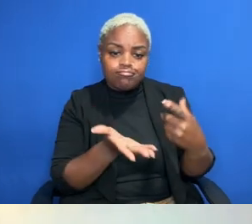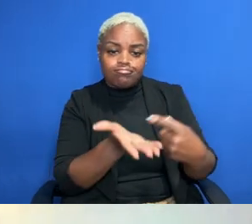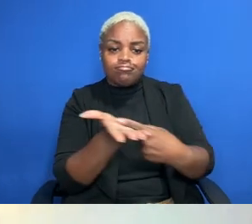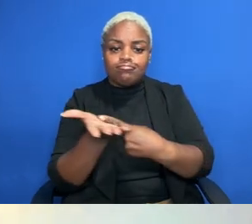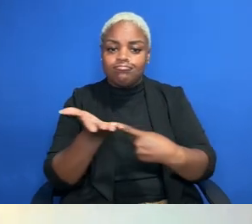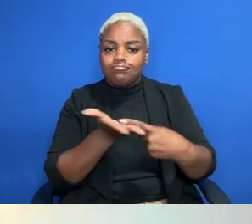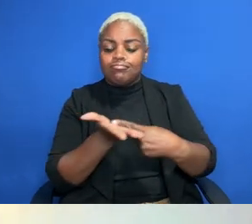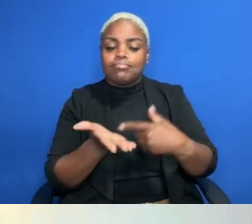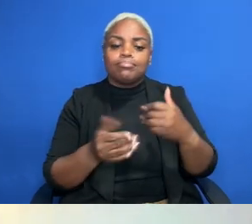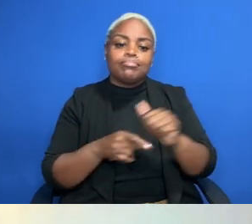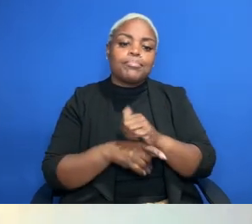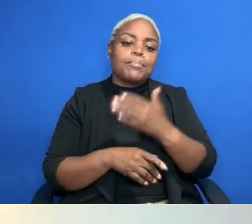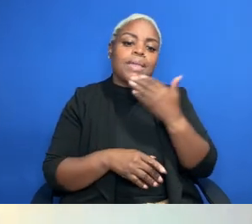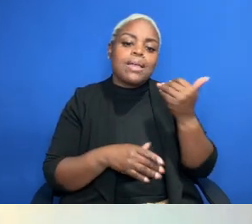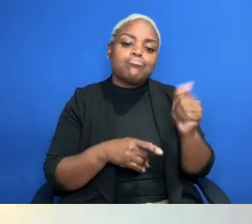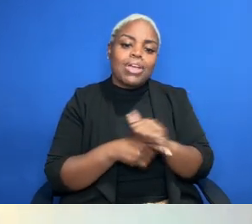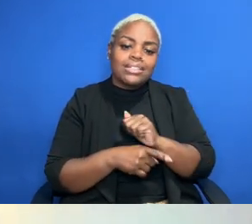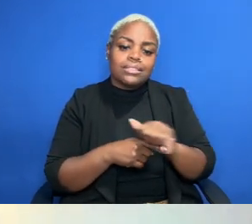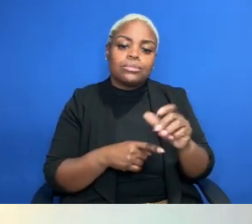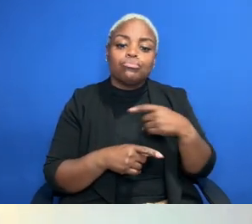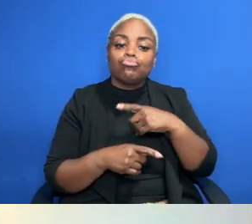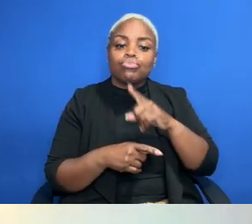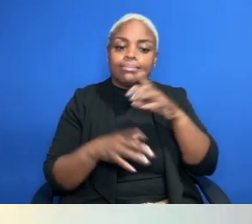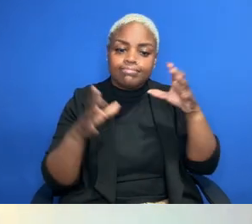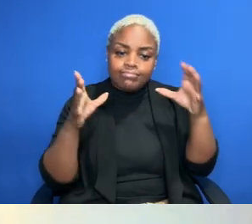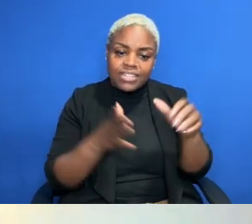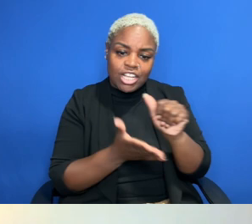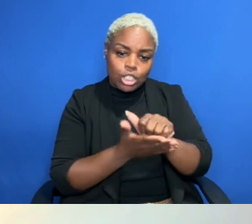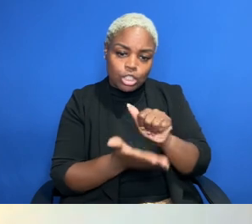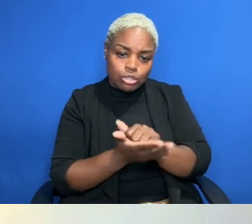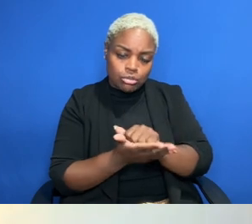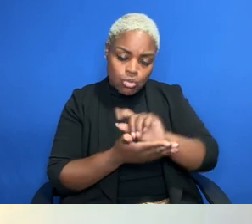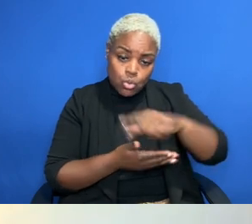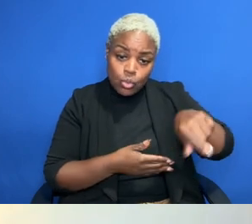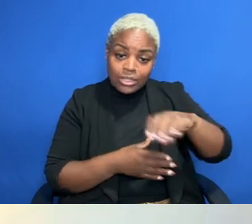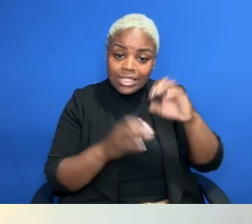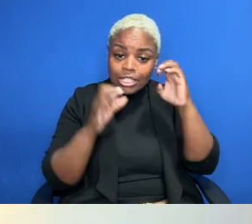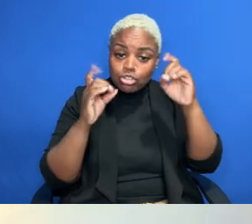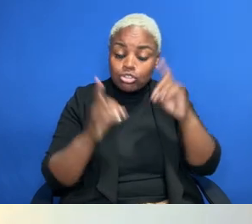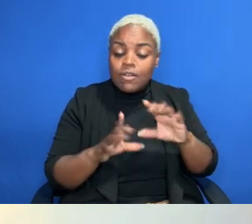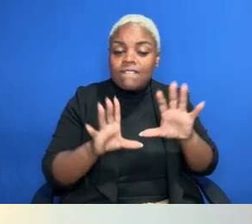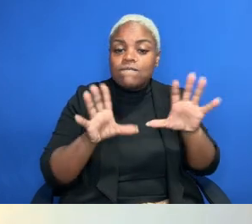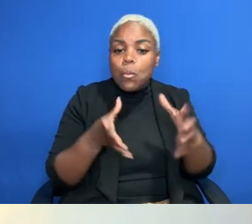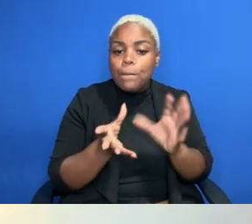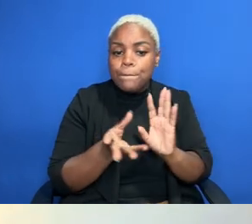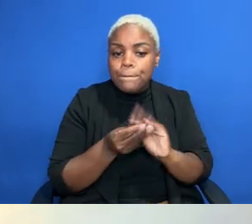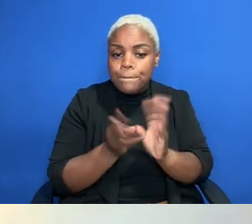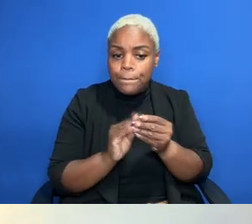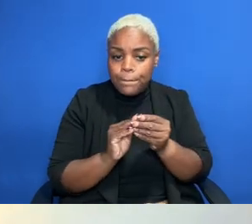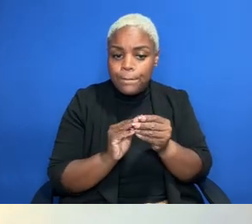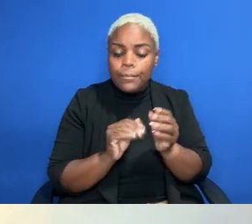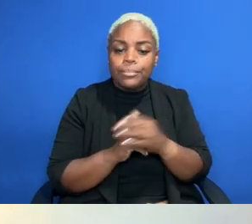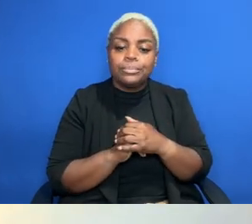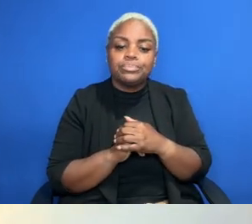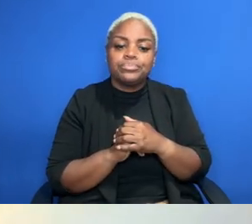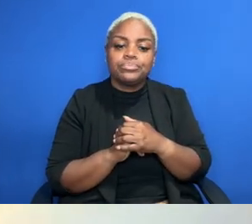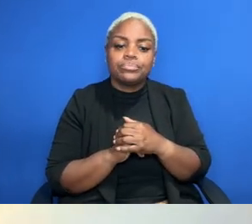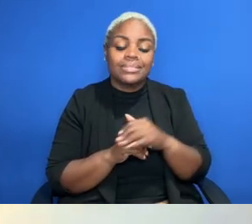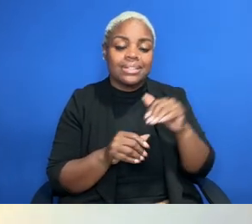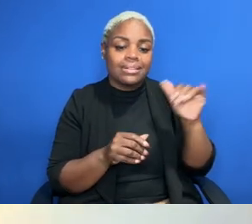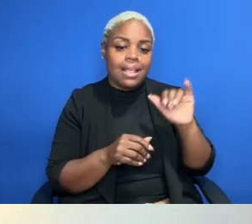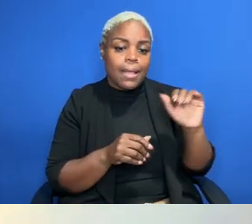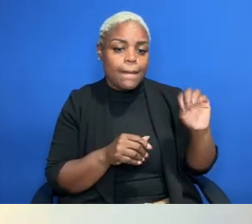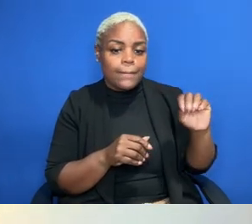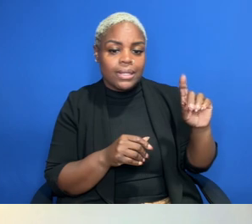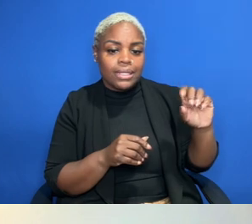come together to share best practices. So this should really be on the agenda of those, you know,